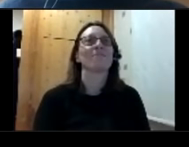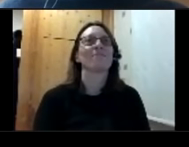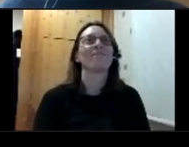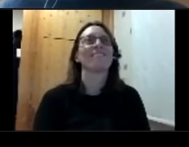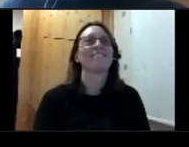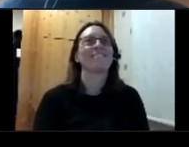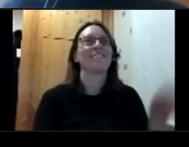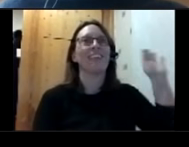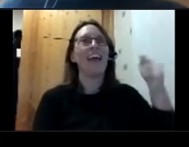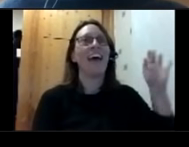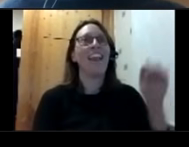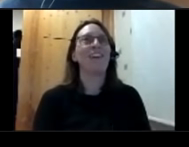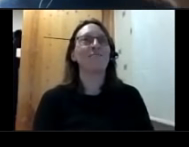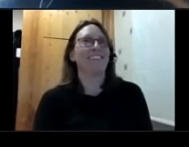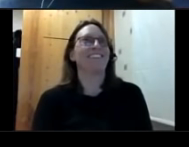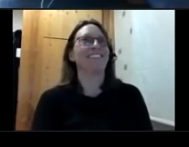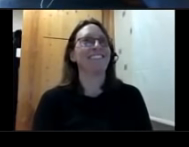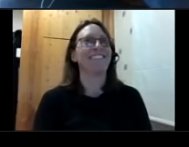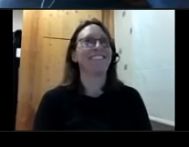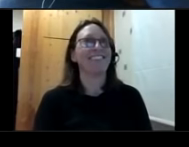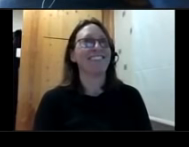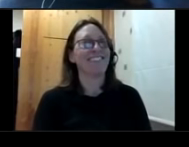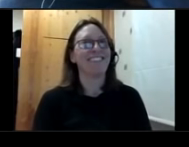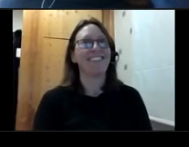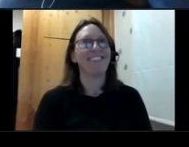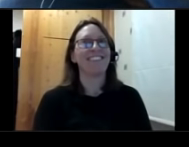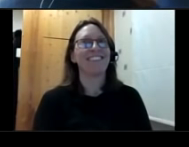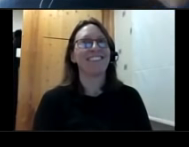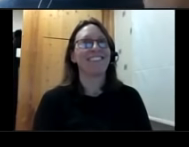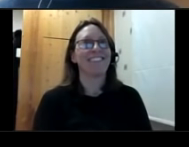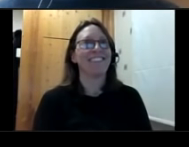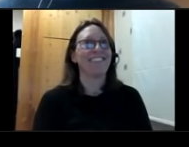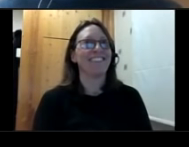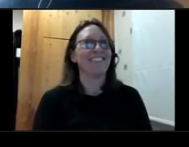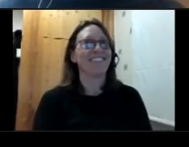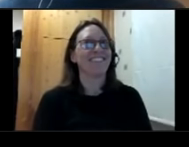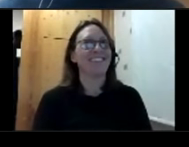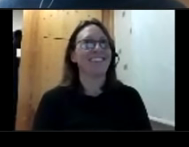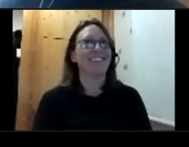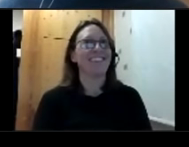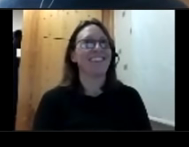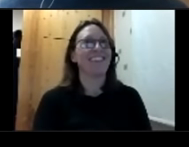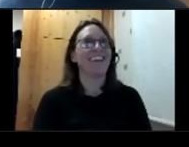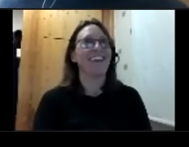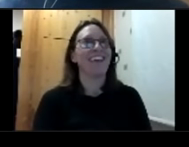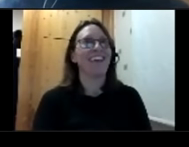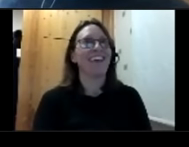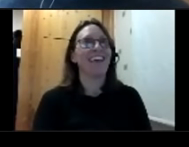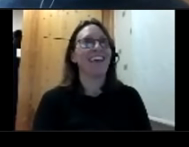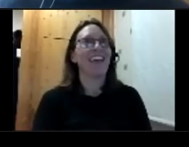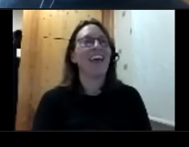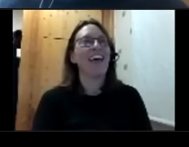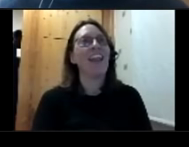Abby James, say hi, Abby. I can see. Hello. That's good. The technology's working. Can you tell us a bit about yourself, Abby, what you do for